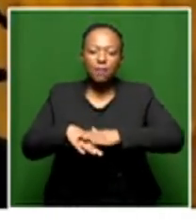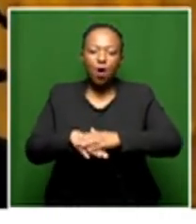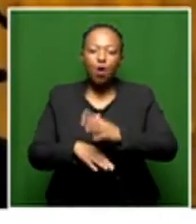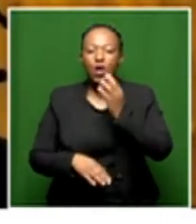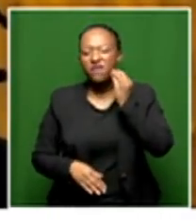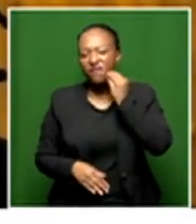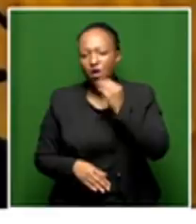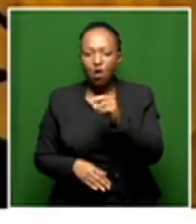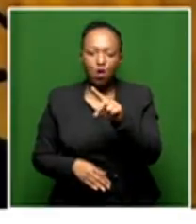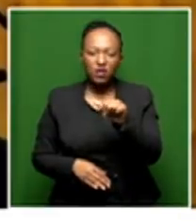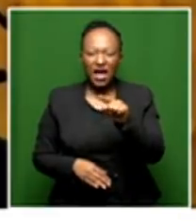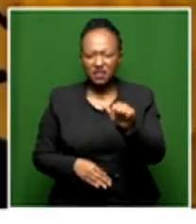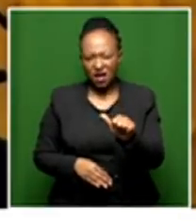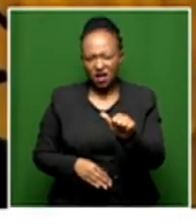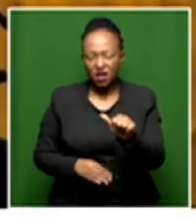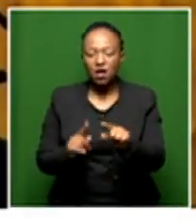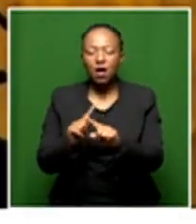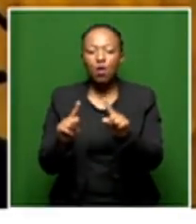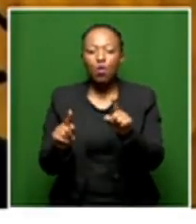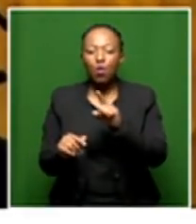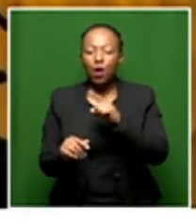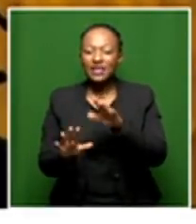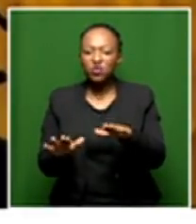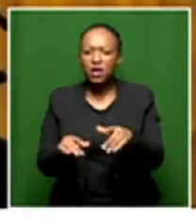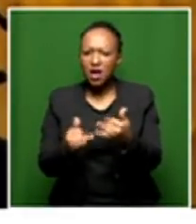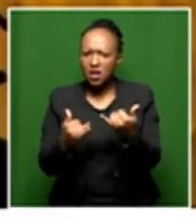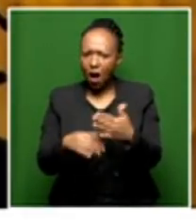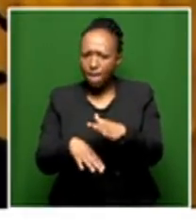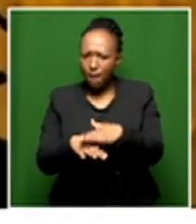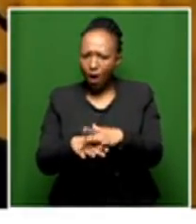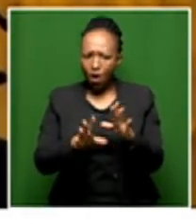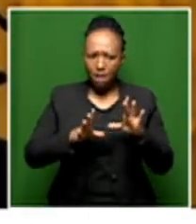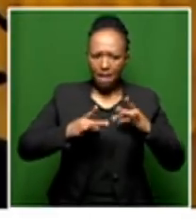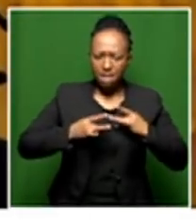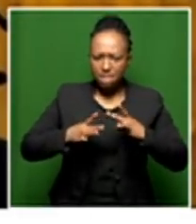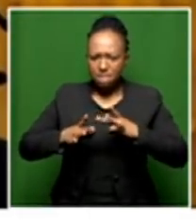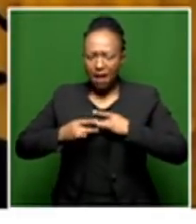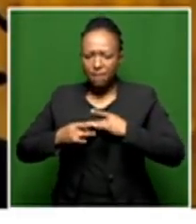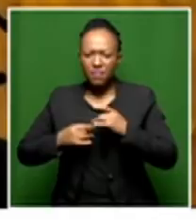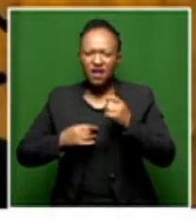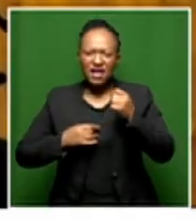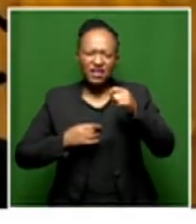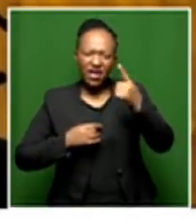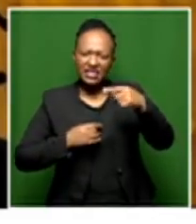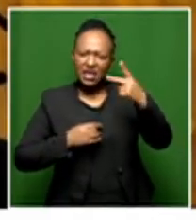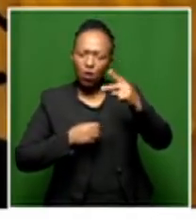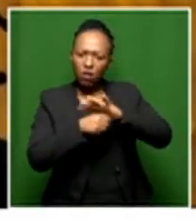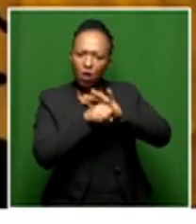are we seeing a trend that children are getting more infected in this wave than previous waves?